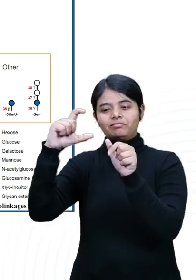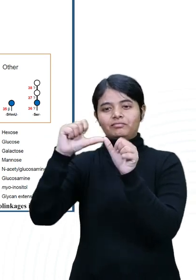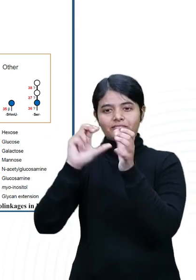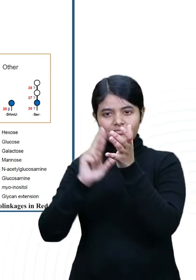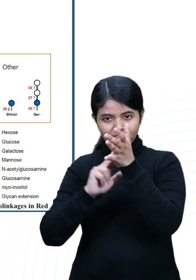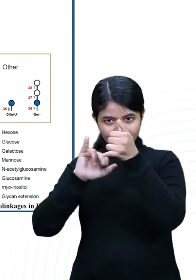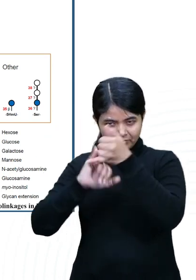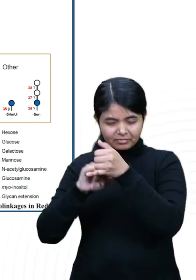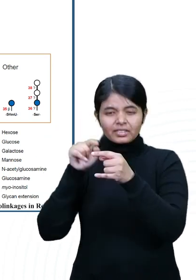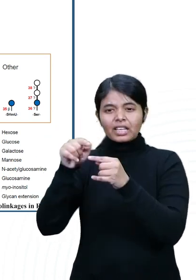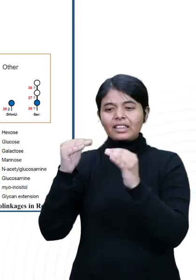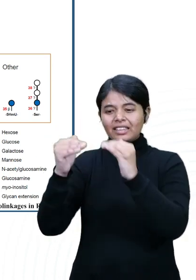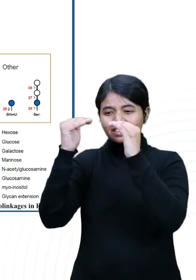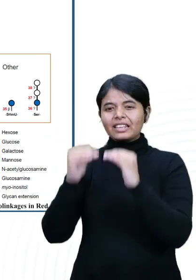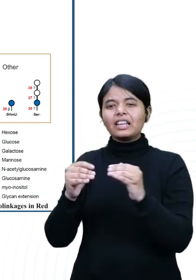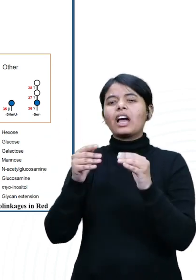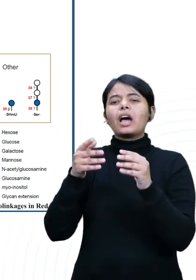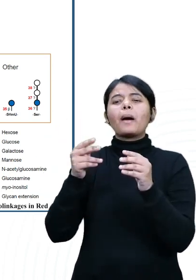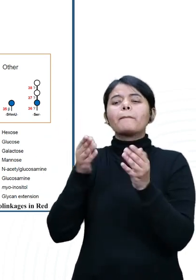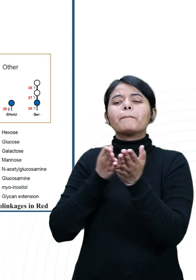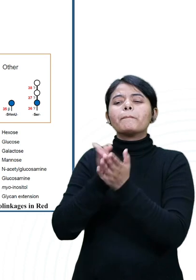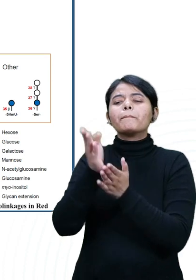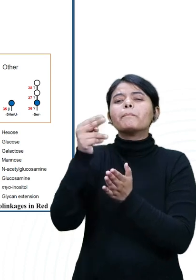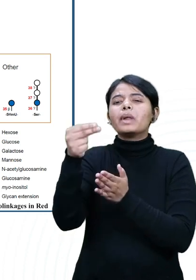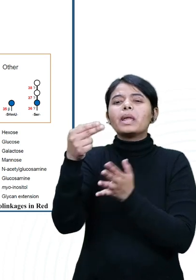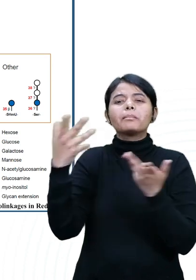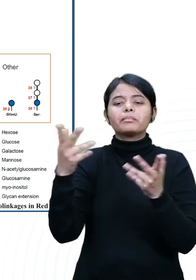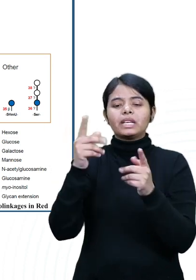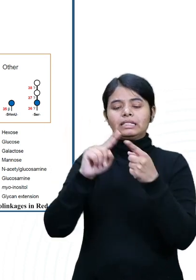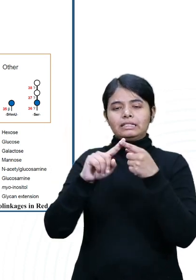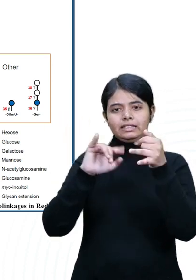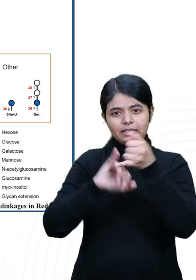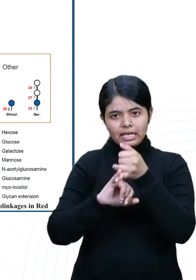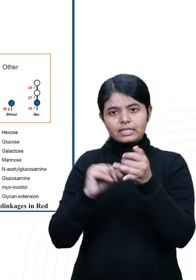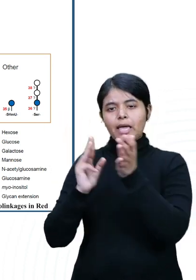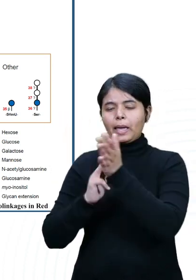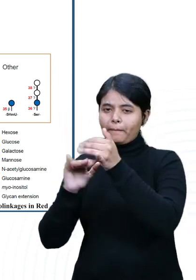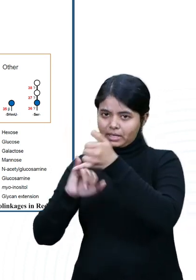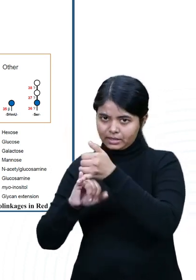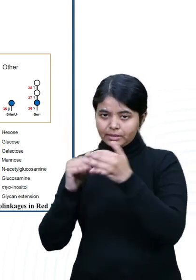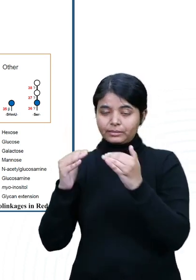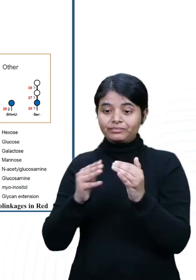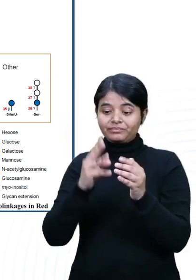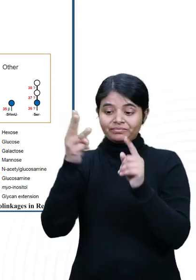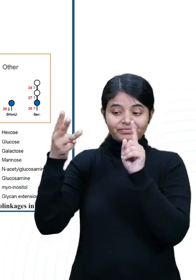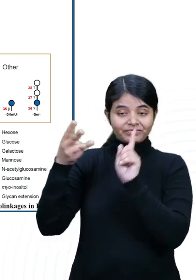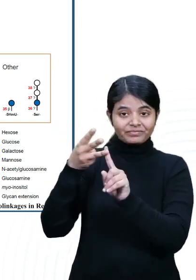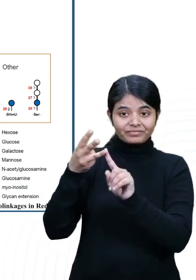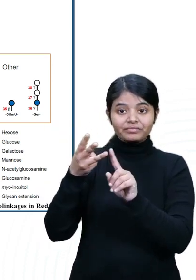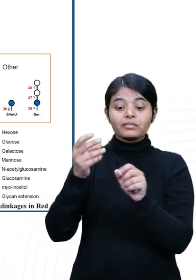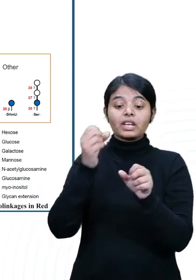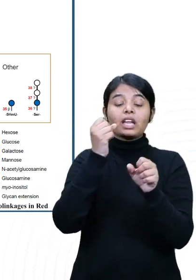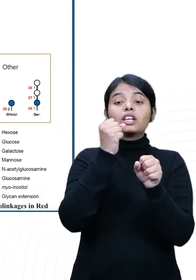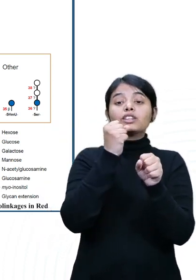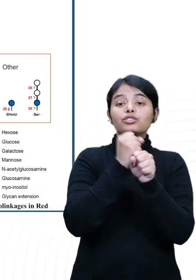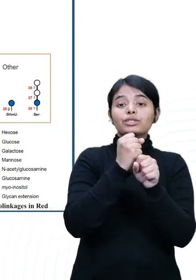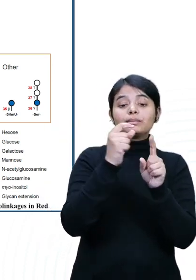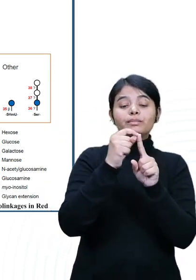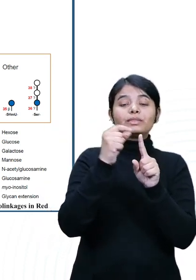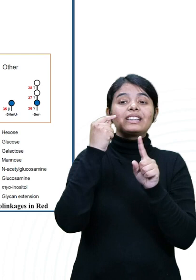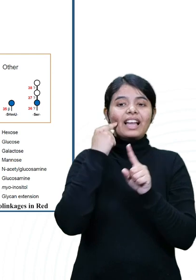quasi-manostructures, and complex N-glycans. There are GPI-anchored glycans, and recently an O-glycosylation is also reported in